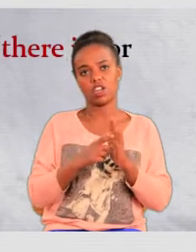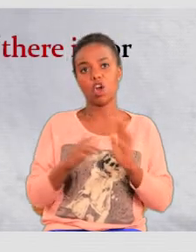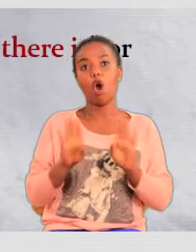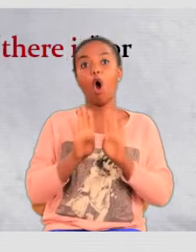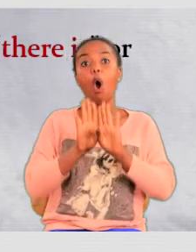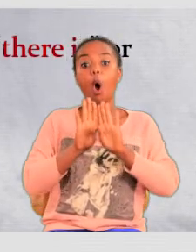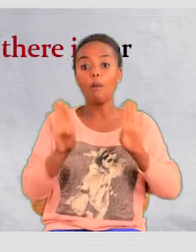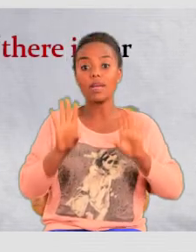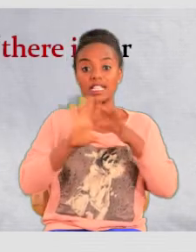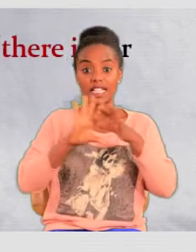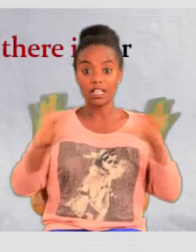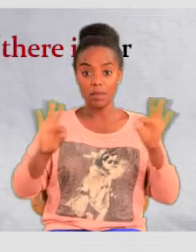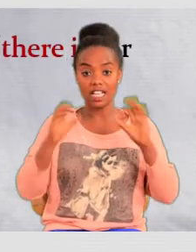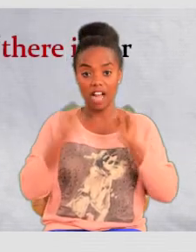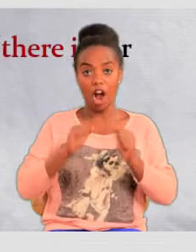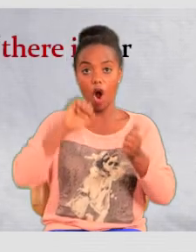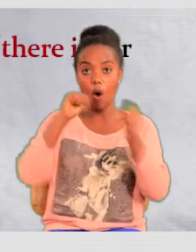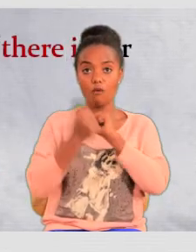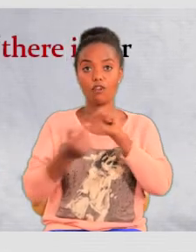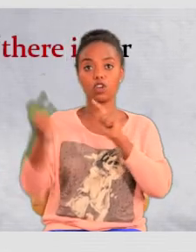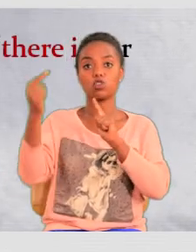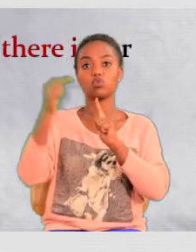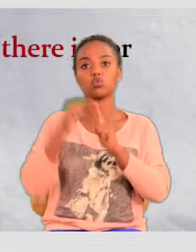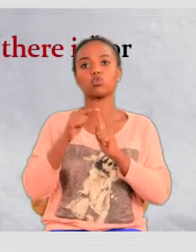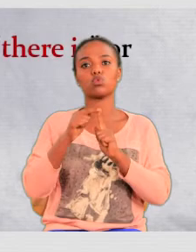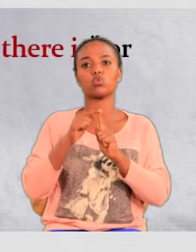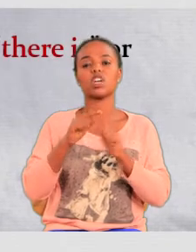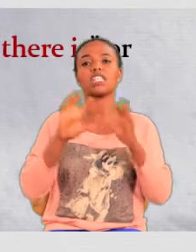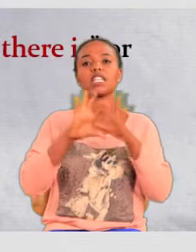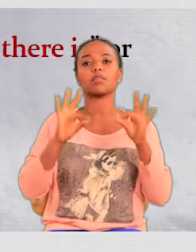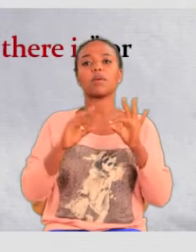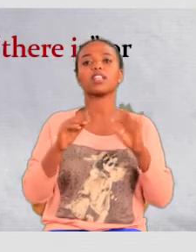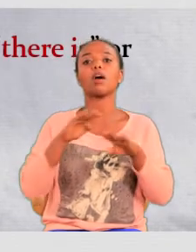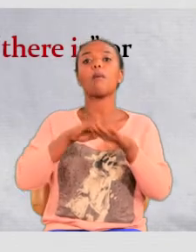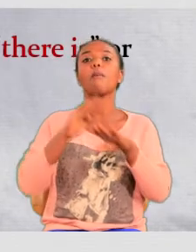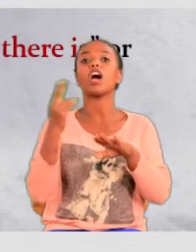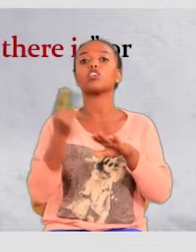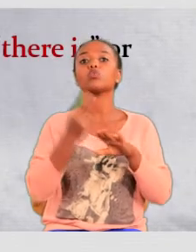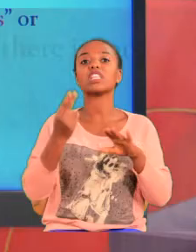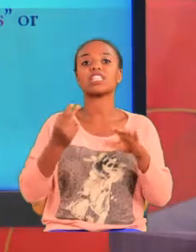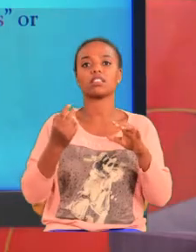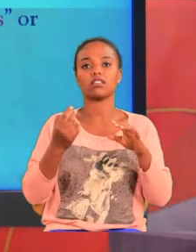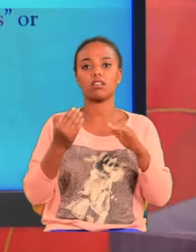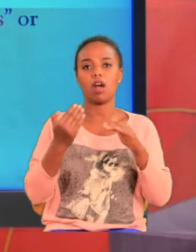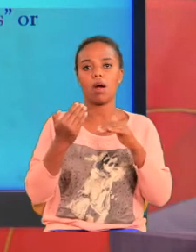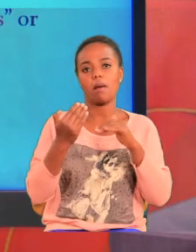Open statements can be converted to statements by using quantifiers.